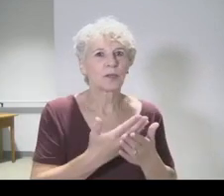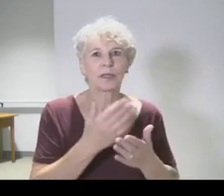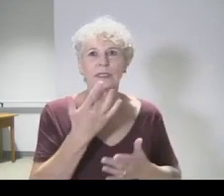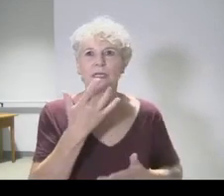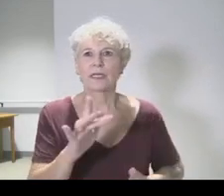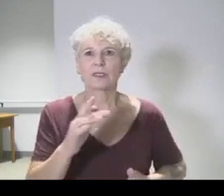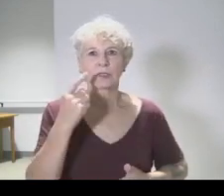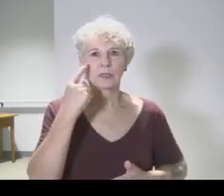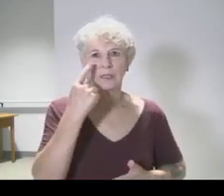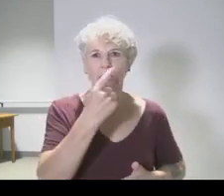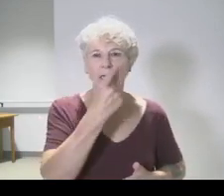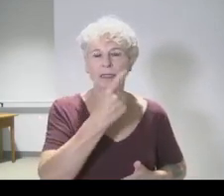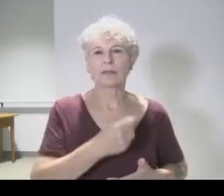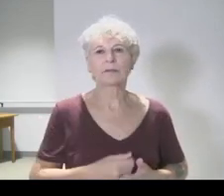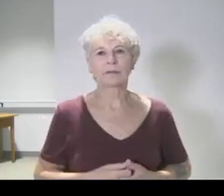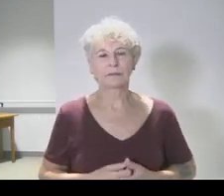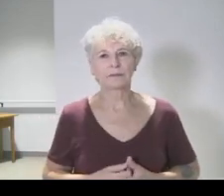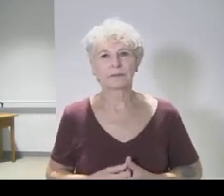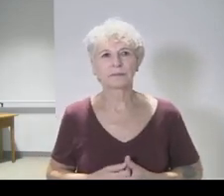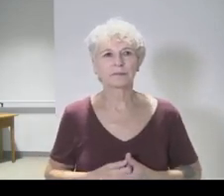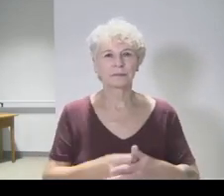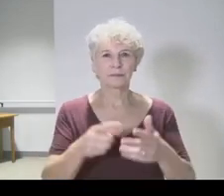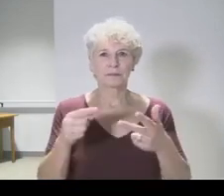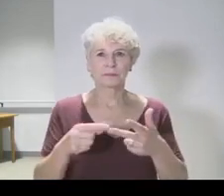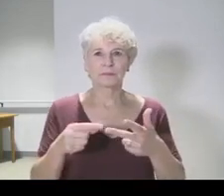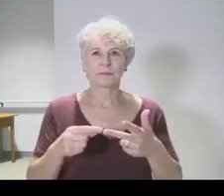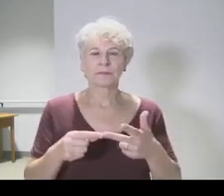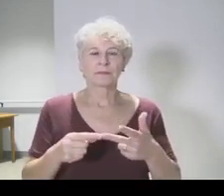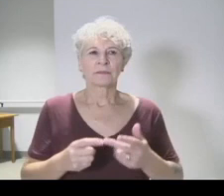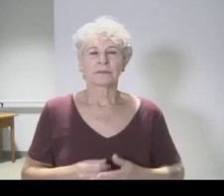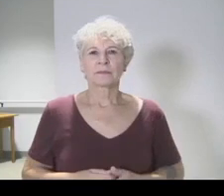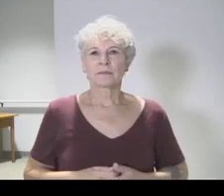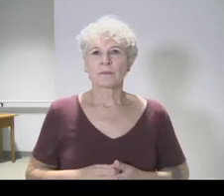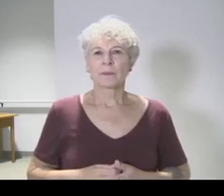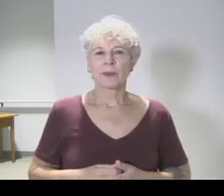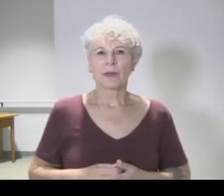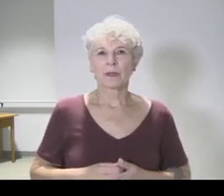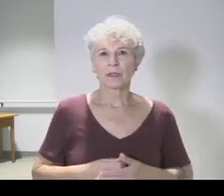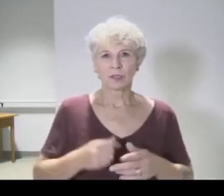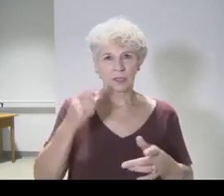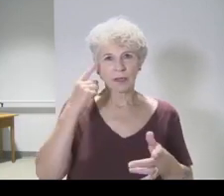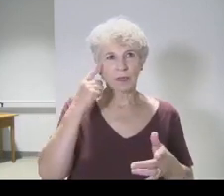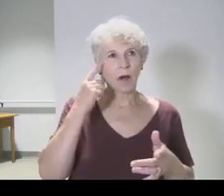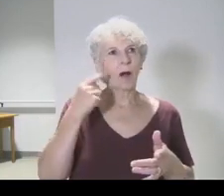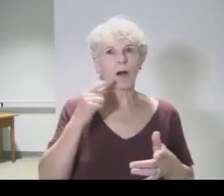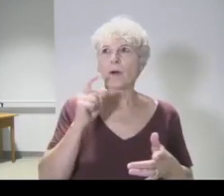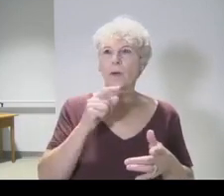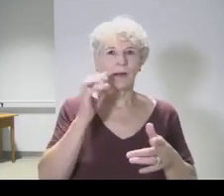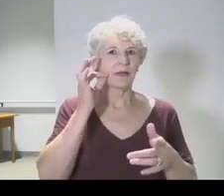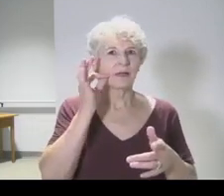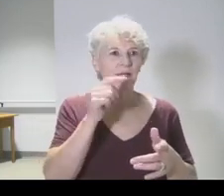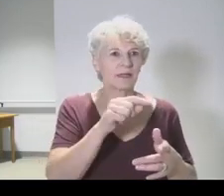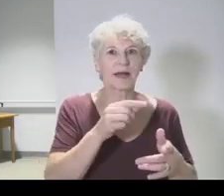delicious. This is the desire of the eyes. And then thirdly, Eve perceived that this fruit would give her the